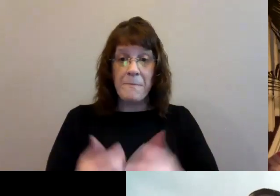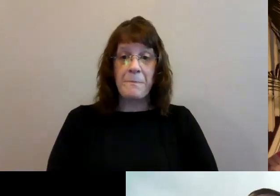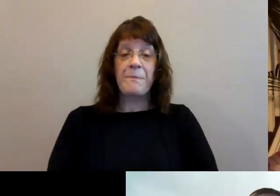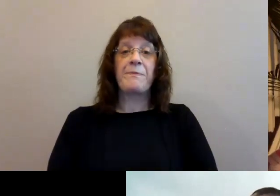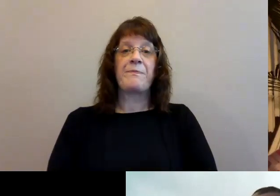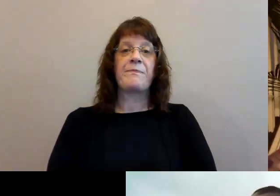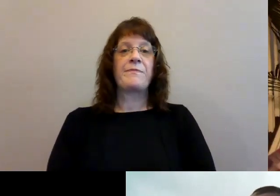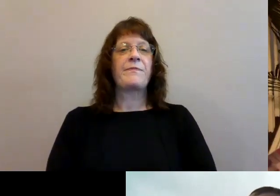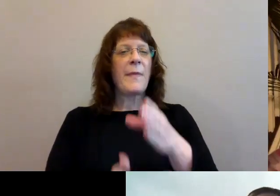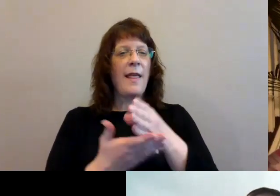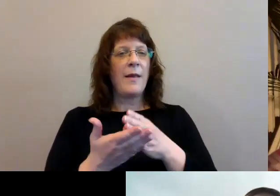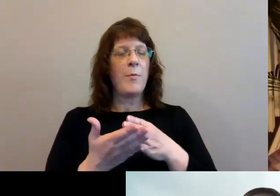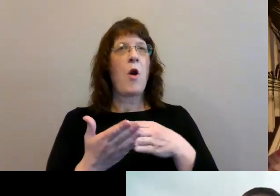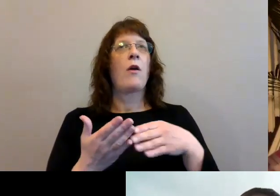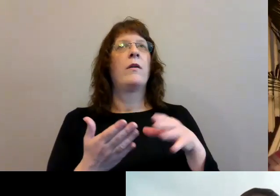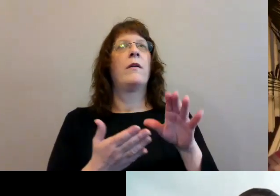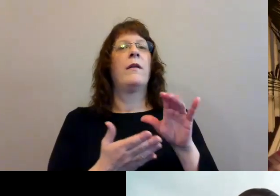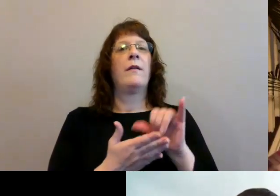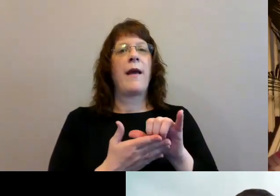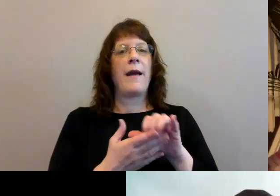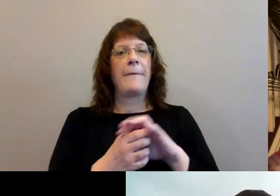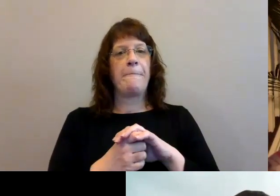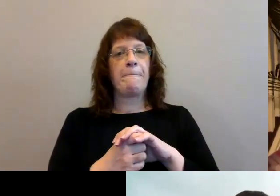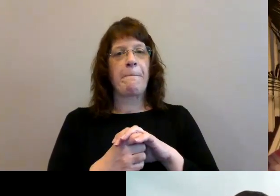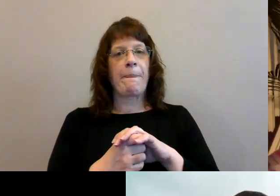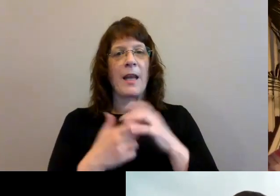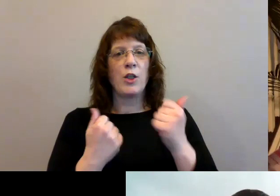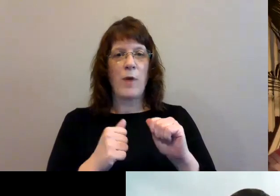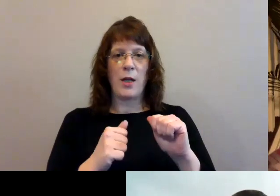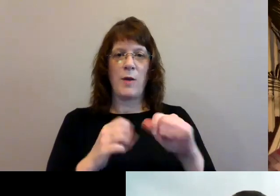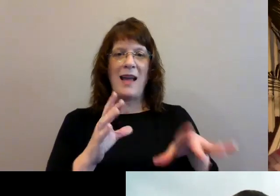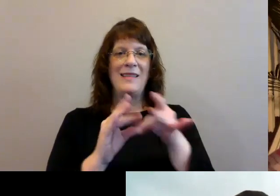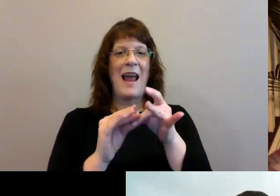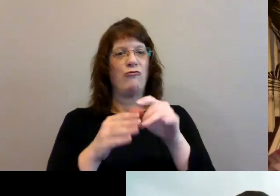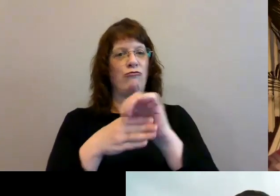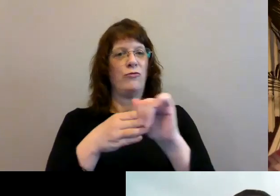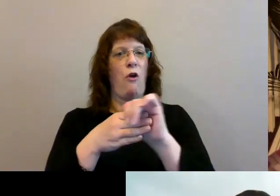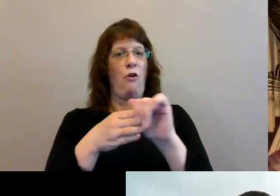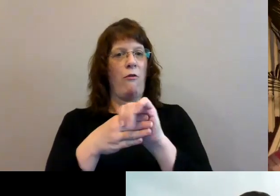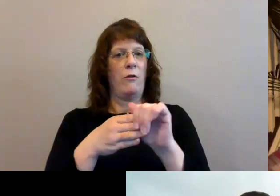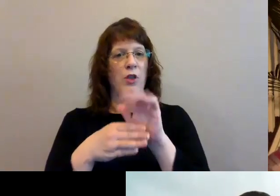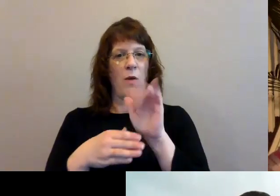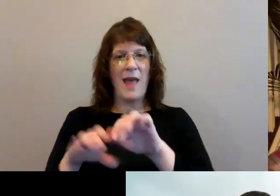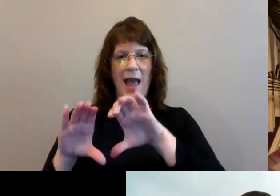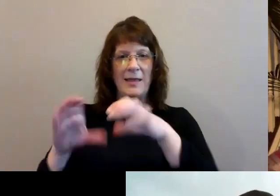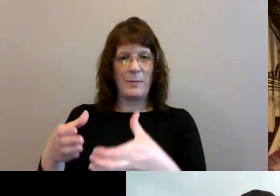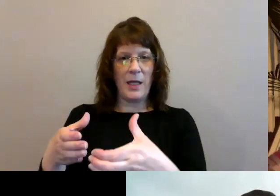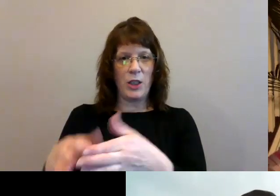part of the equation that is put a dollar sign on the worth of the species, right? Because